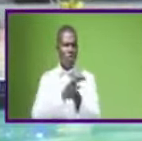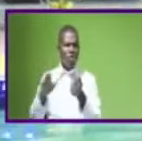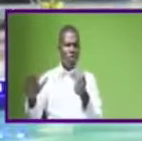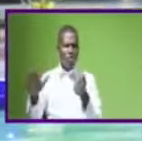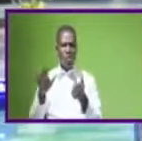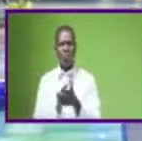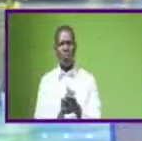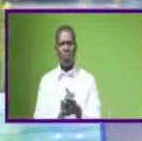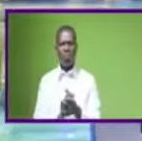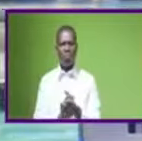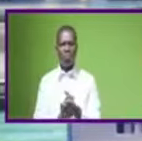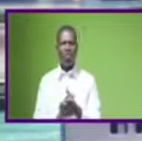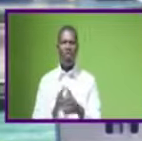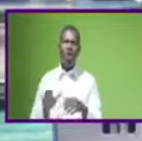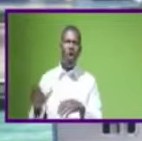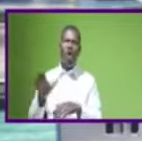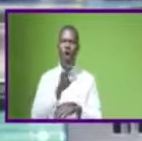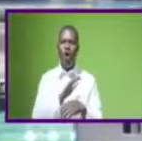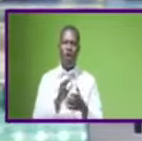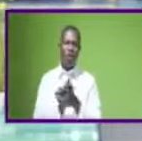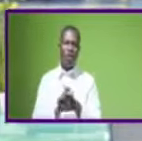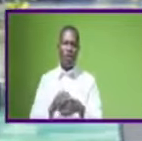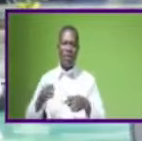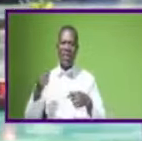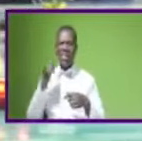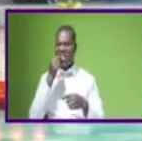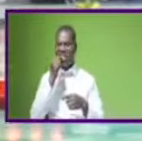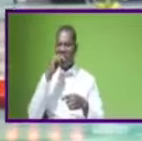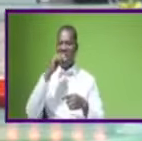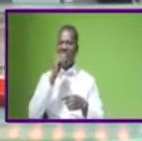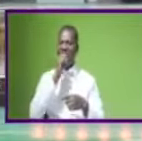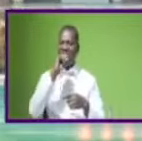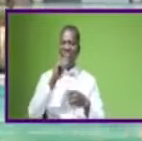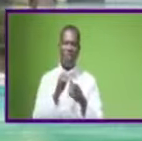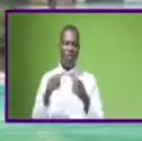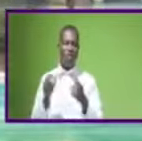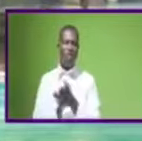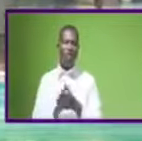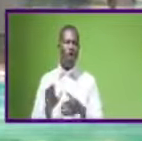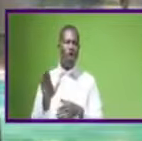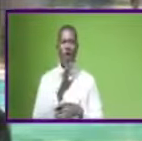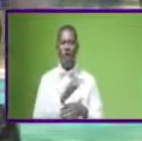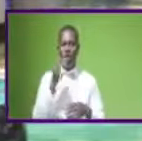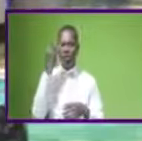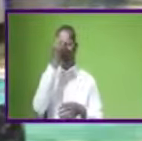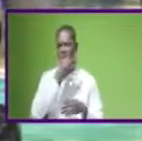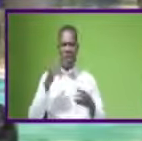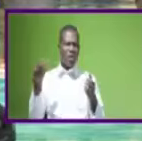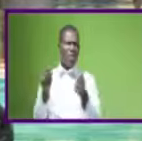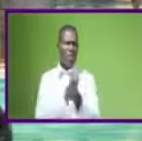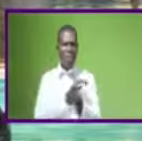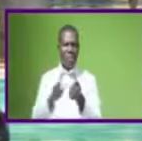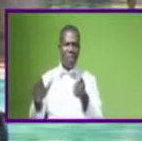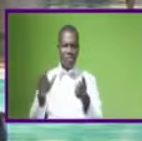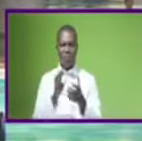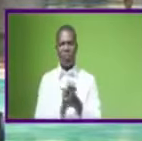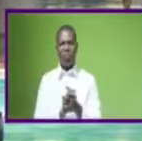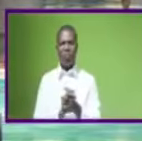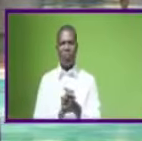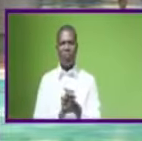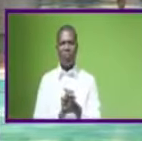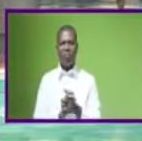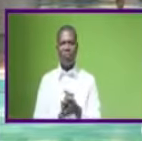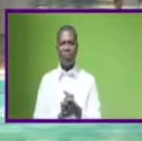was disfigured, and he had lost some teeth, and then his face was